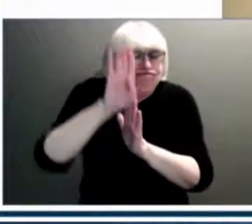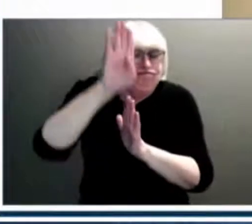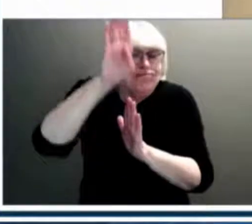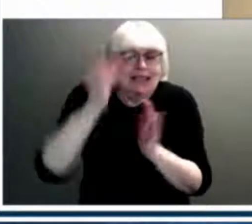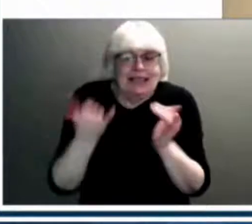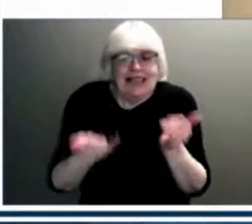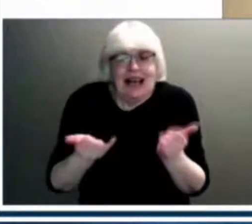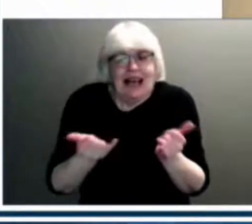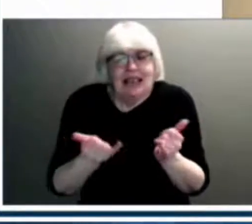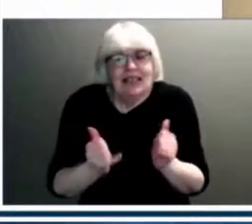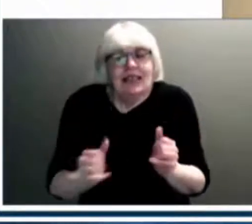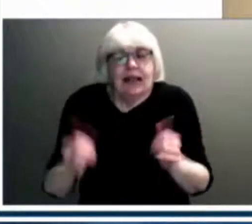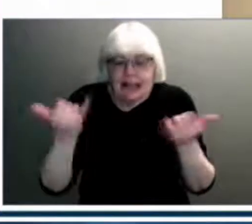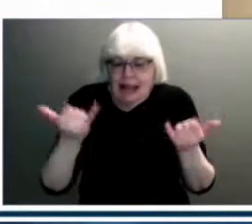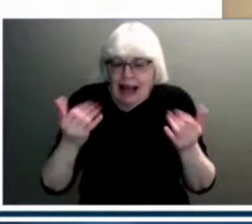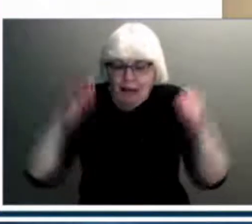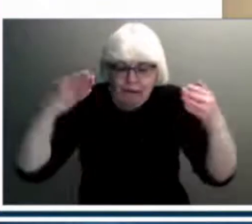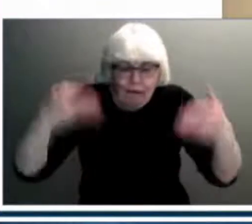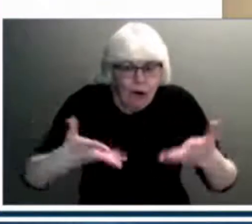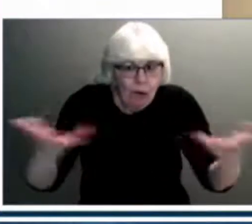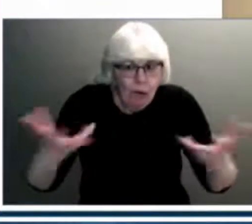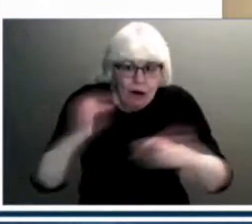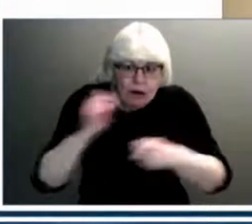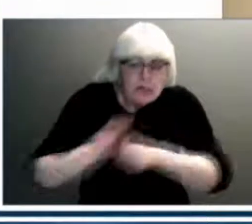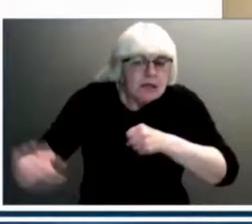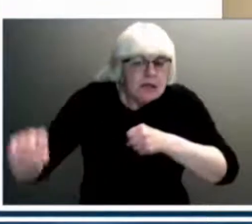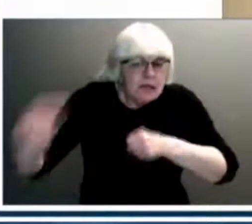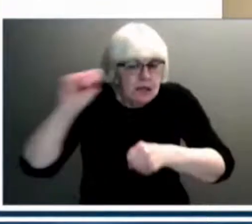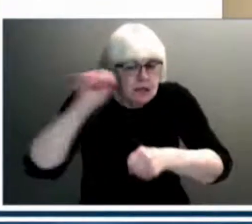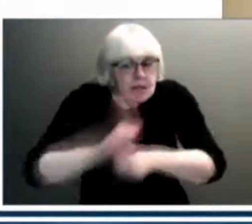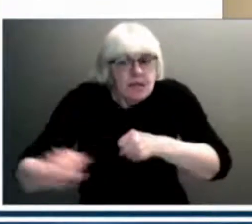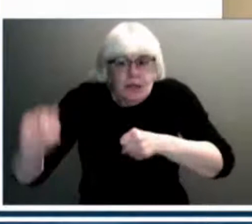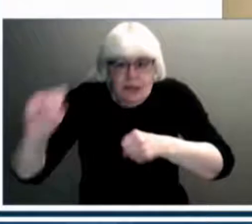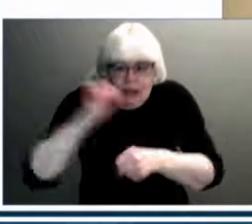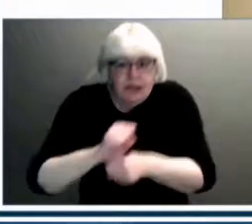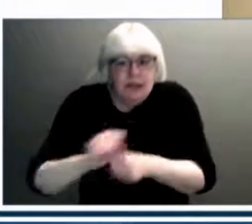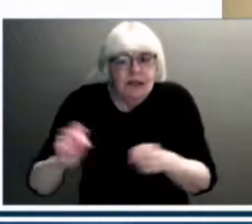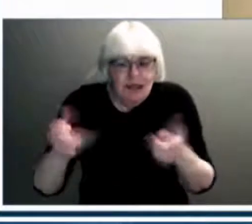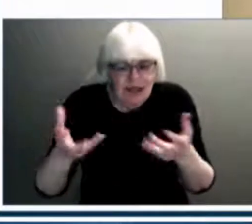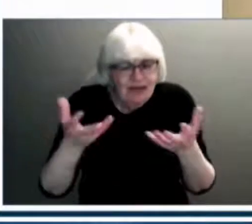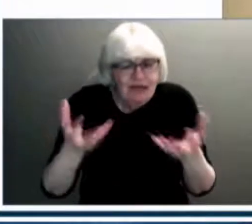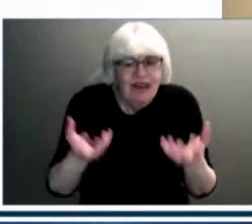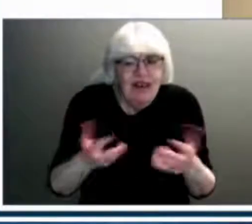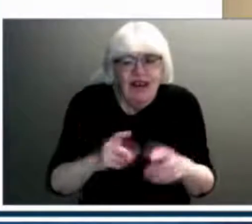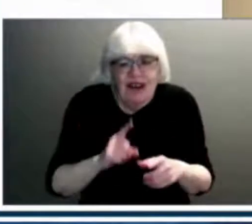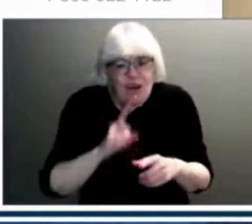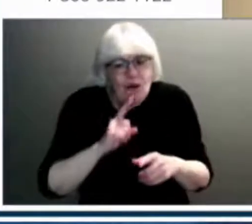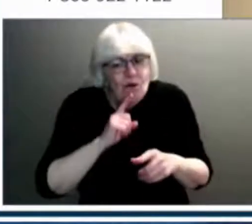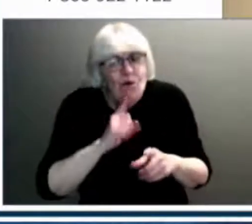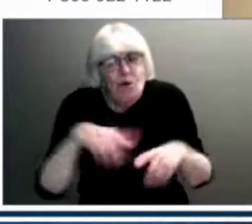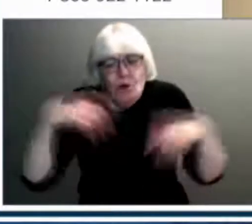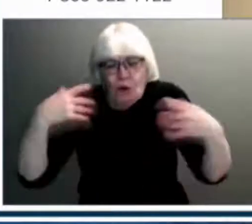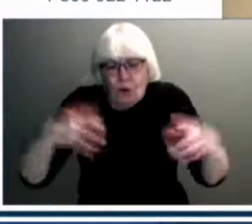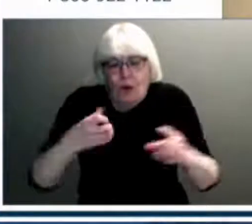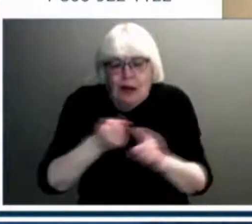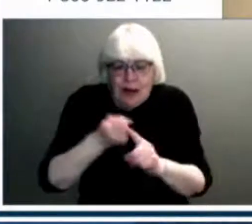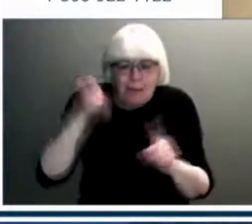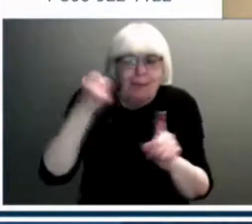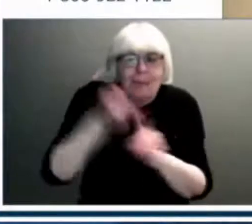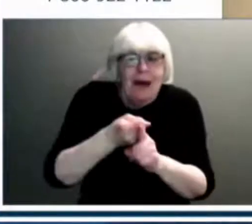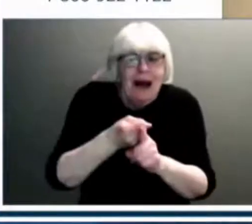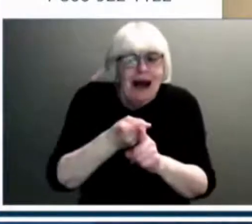And as we've talked about, it's creating substantive impacts both from a workforce perspective and also